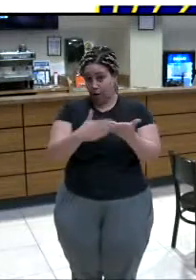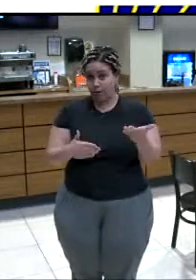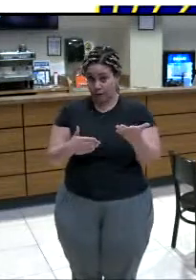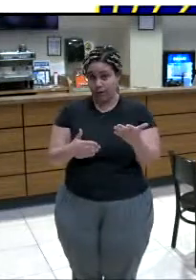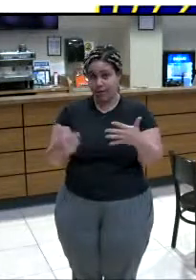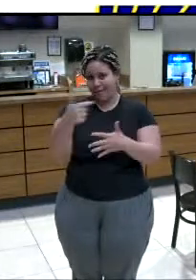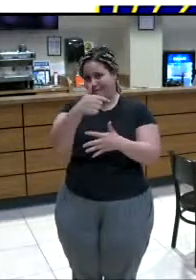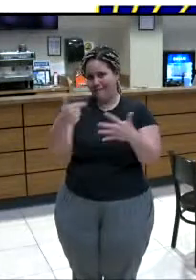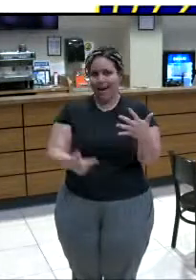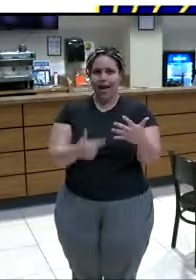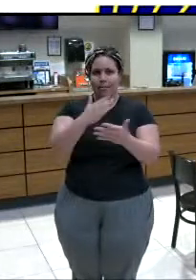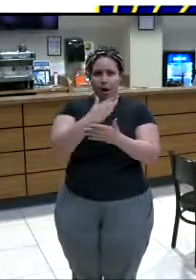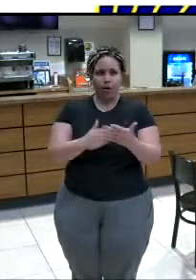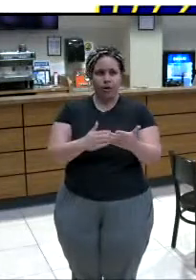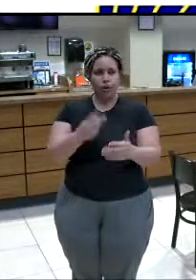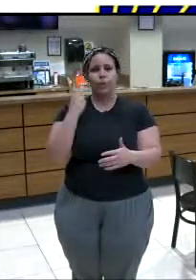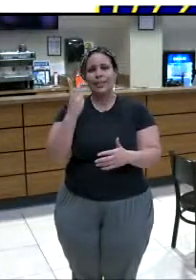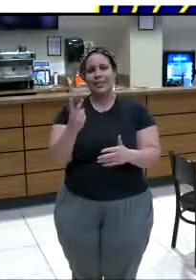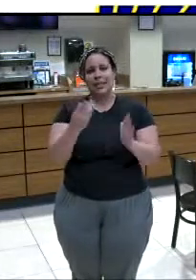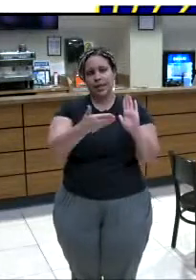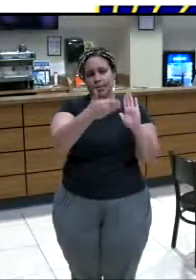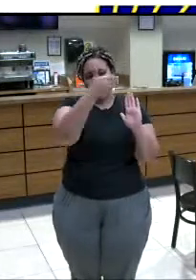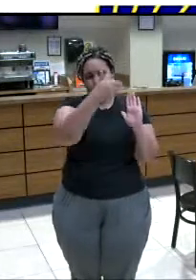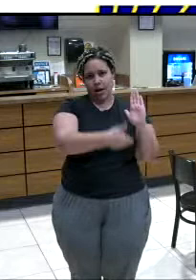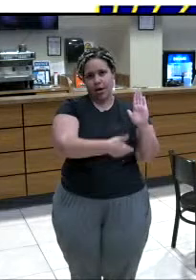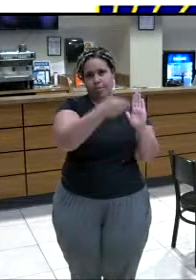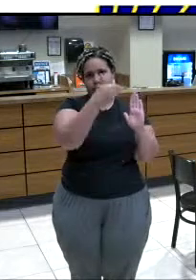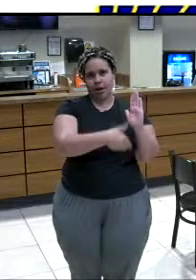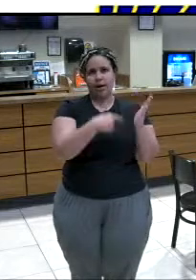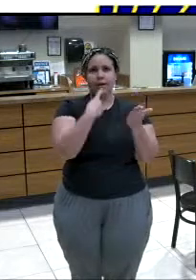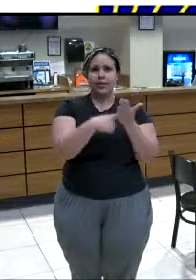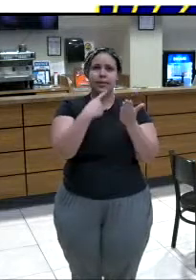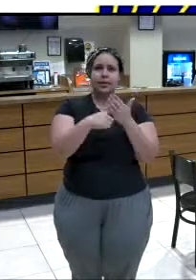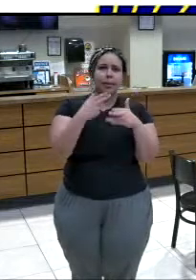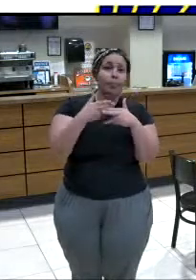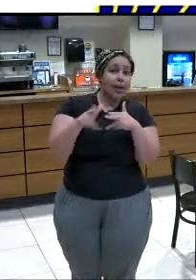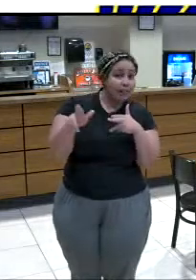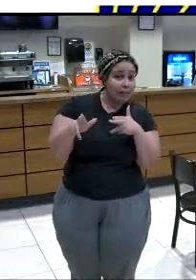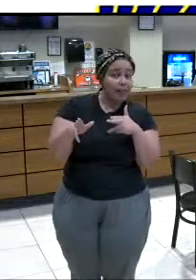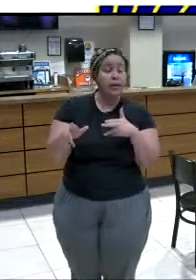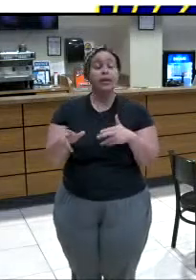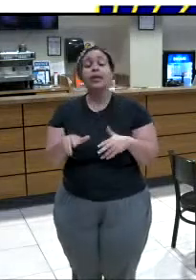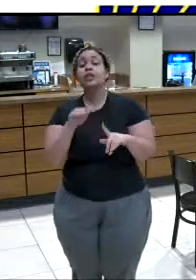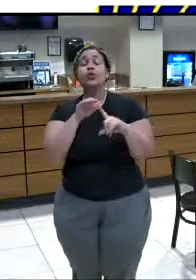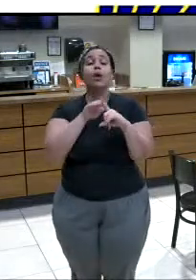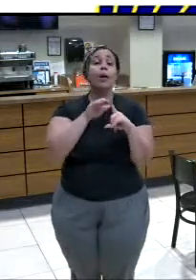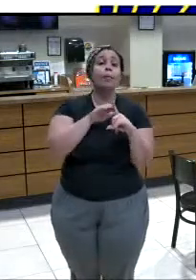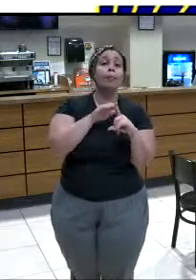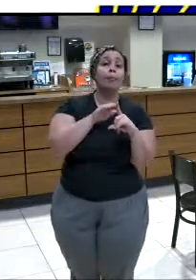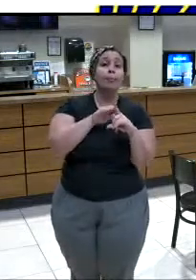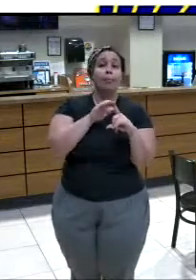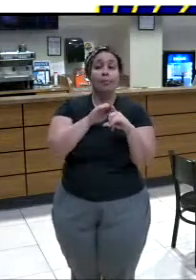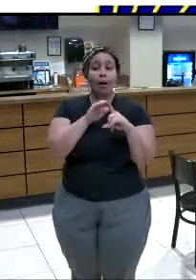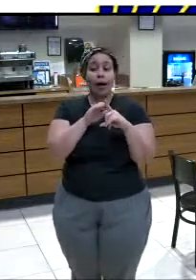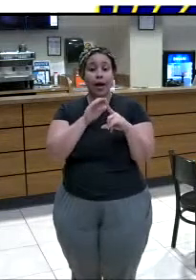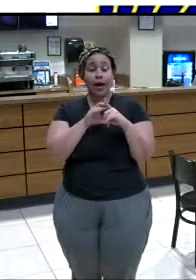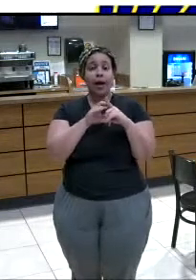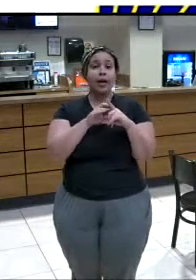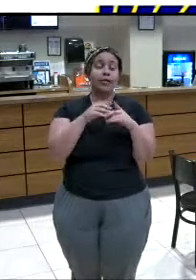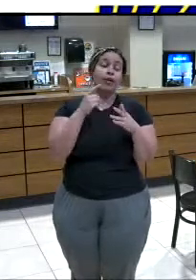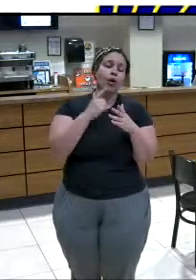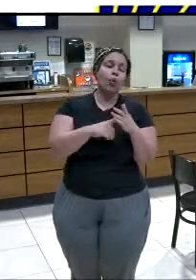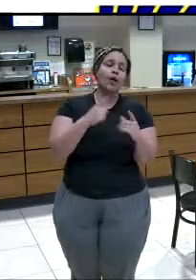5 components. You can see them up here, and I want to talk about each of them briefly as a reminder of what is actually in the